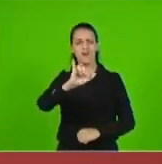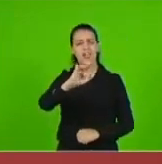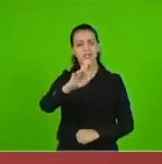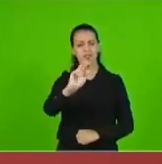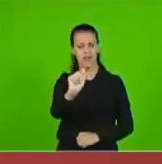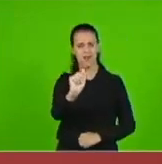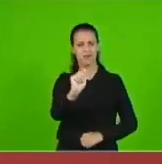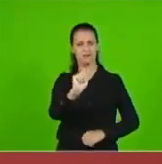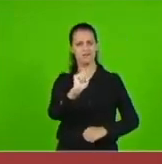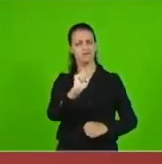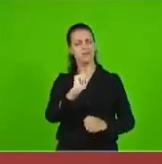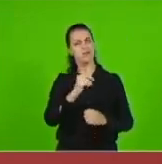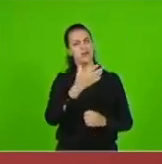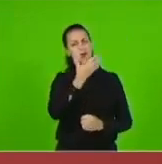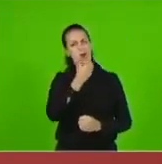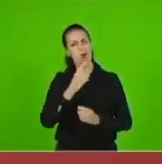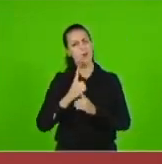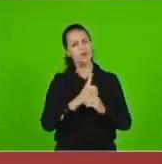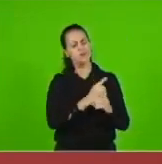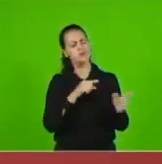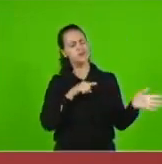the disciples asked him,